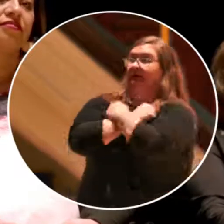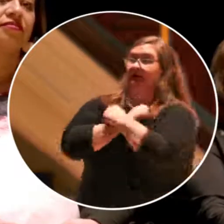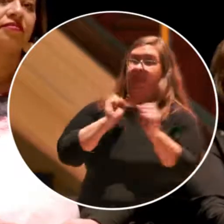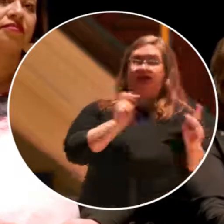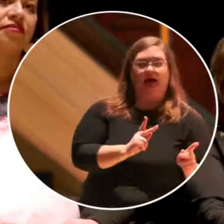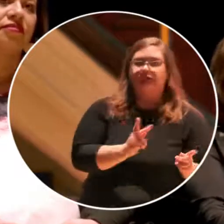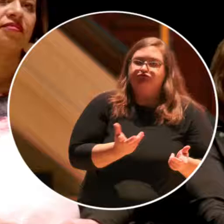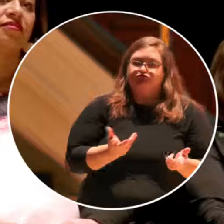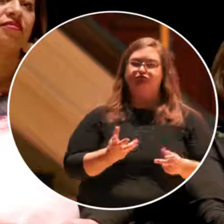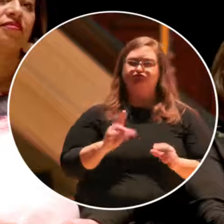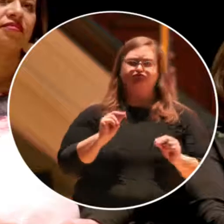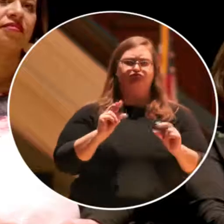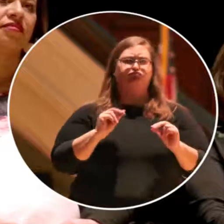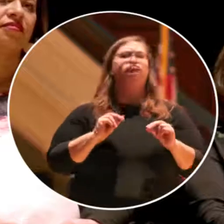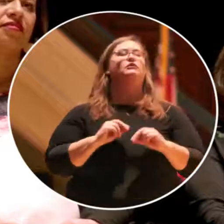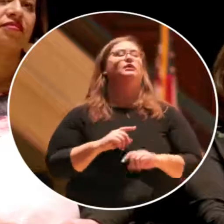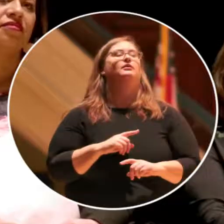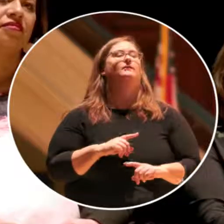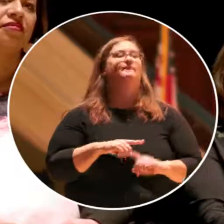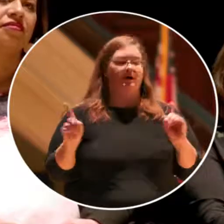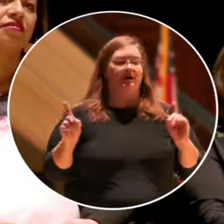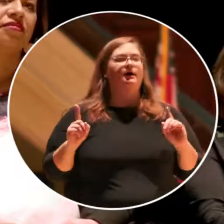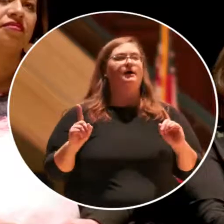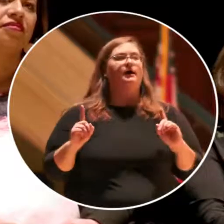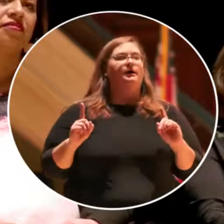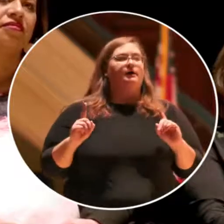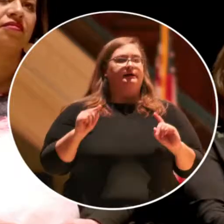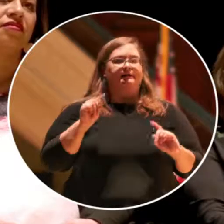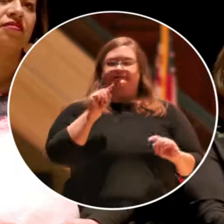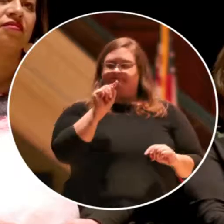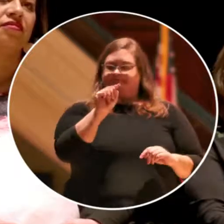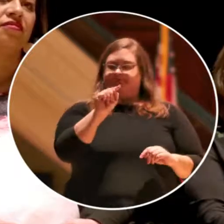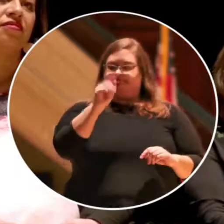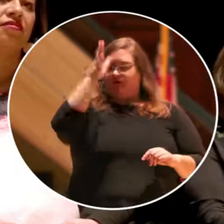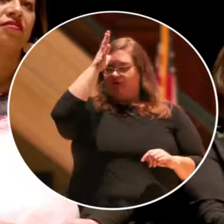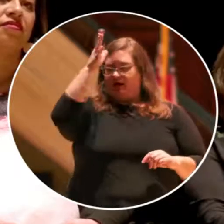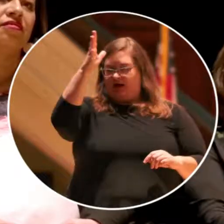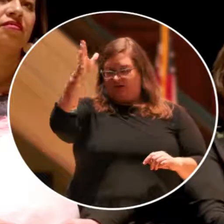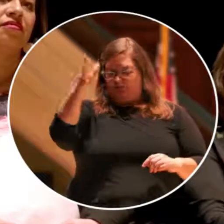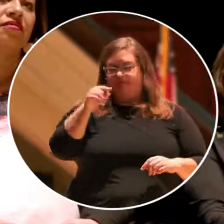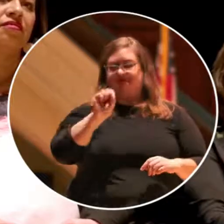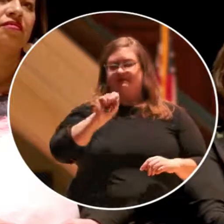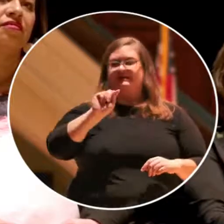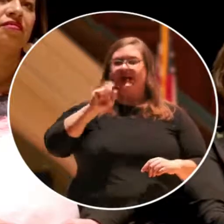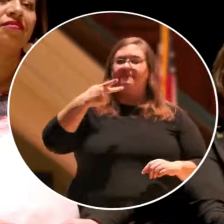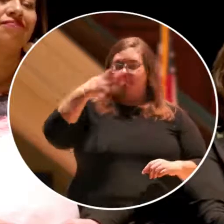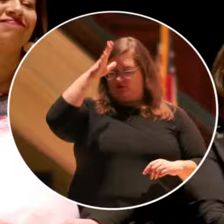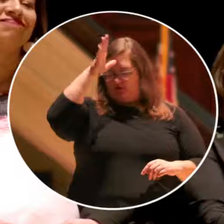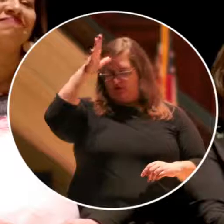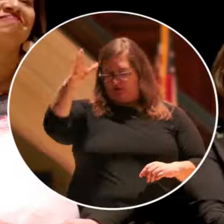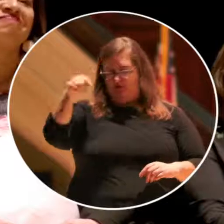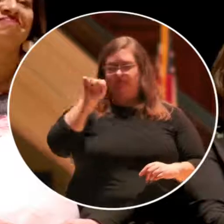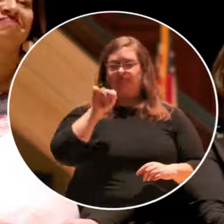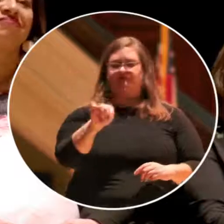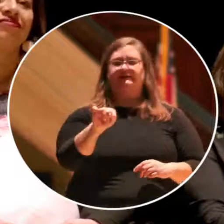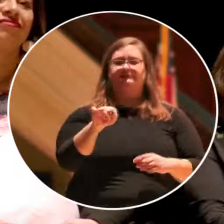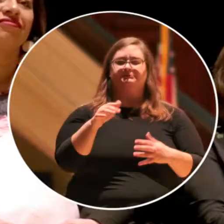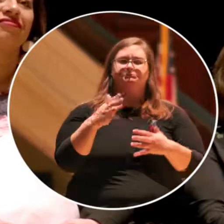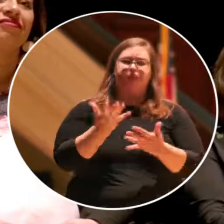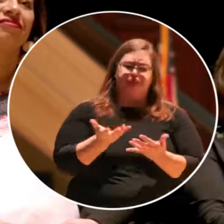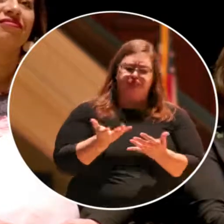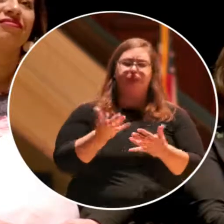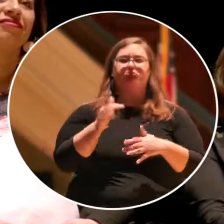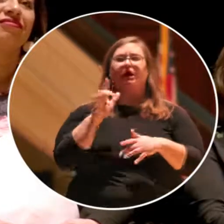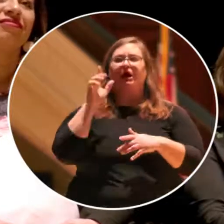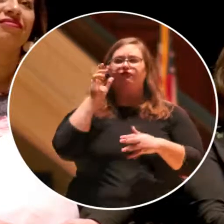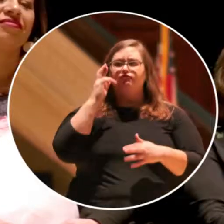sibling or a parent or a child, but he knew that his daughters and granddaughters loved me. But who I am today